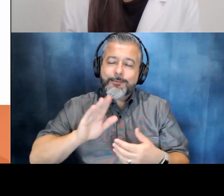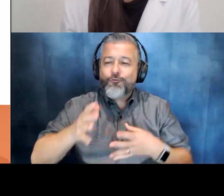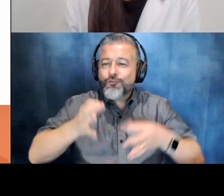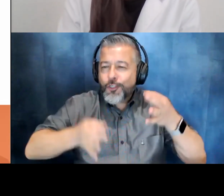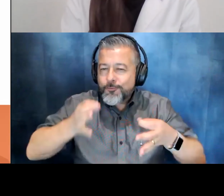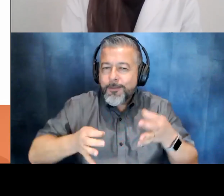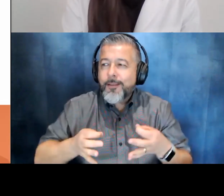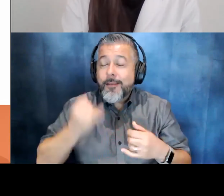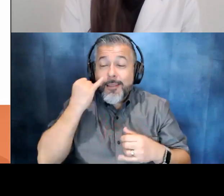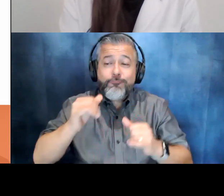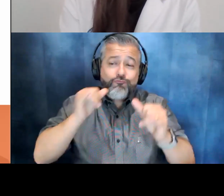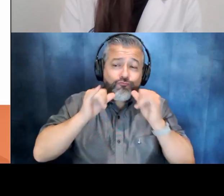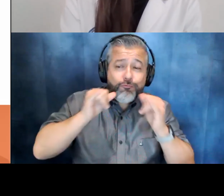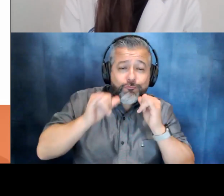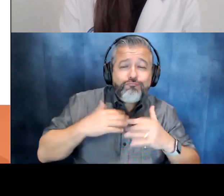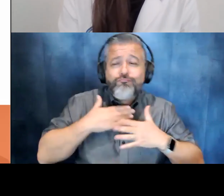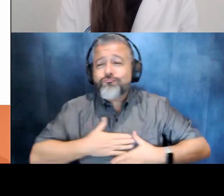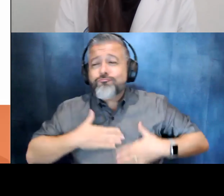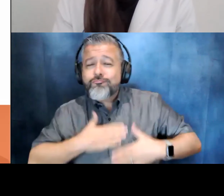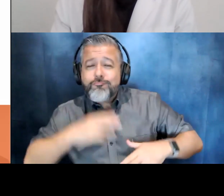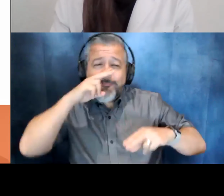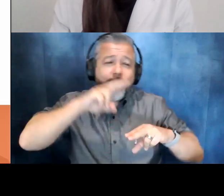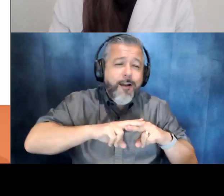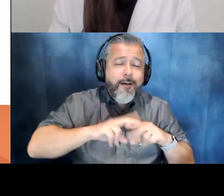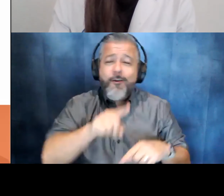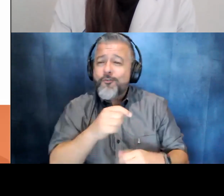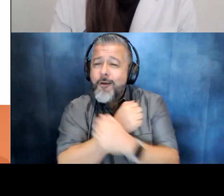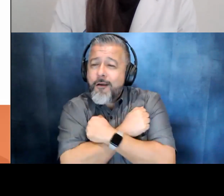our neighbors. So just be careful about that.